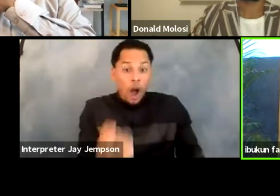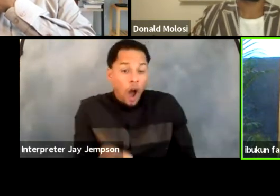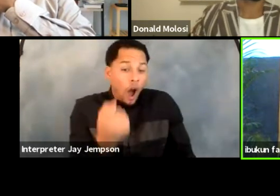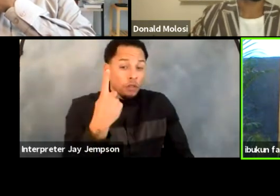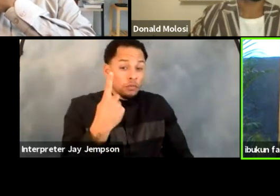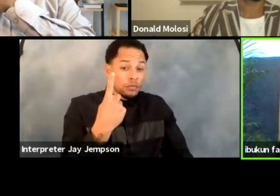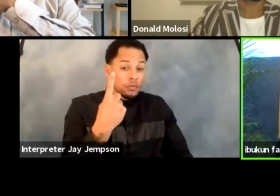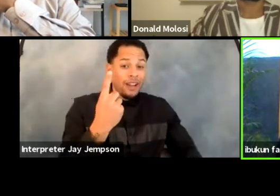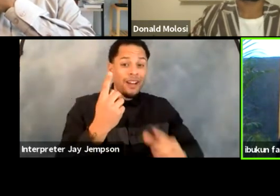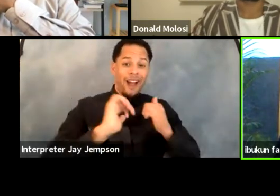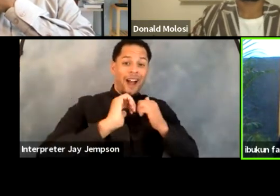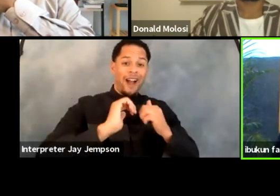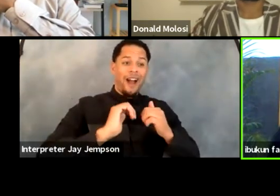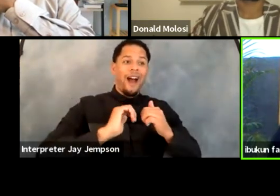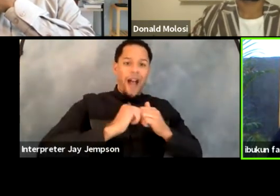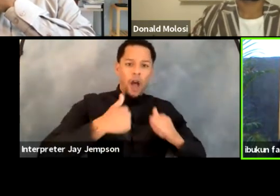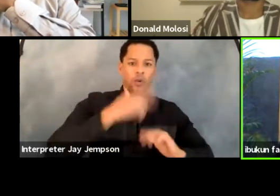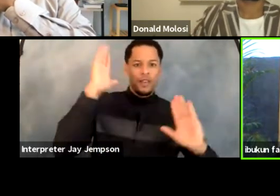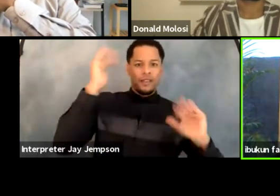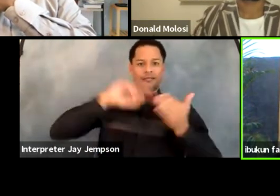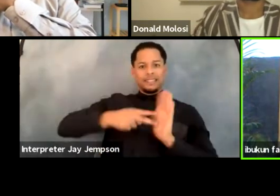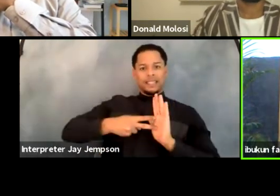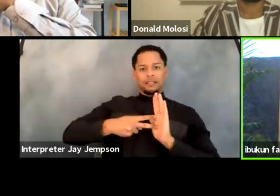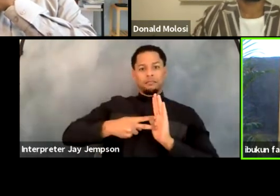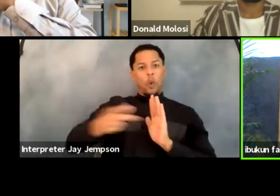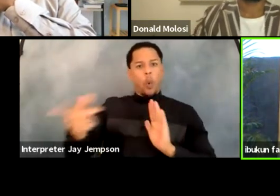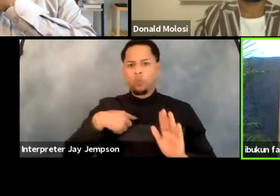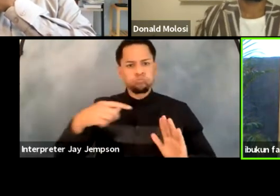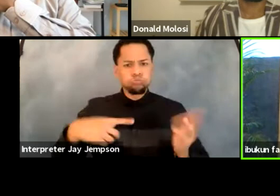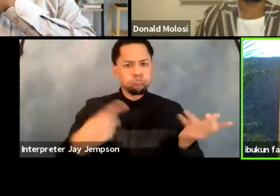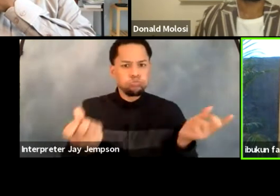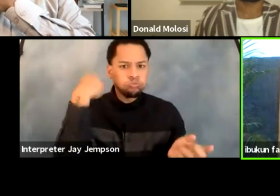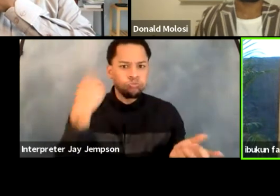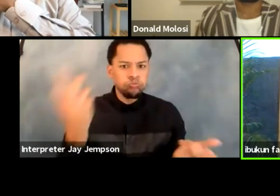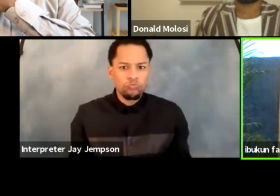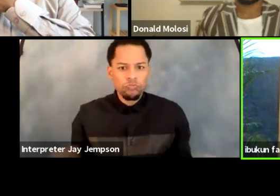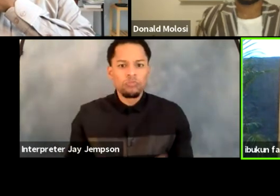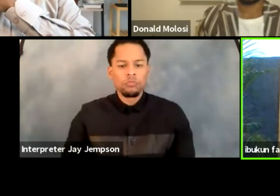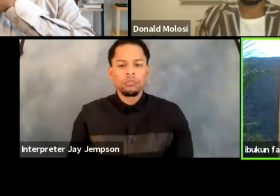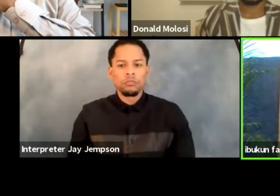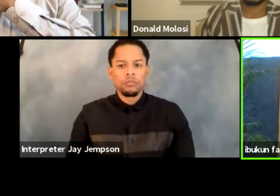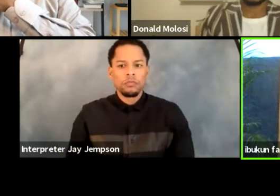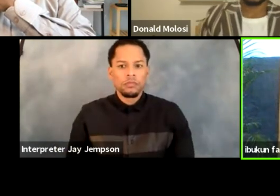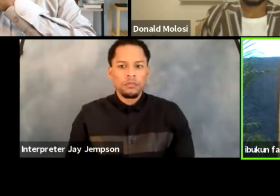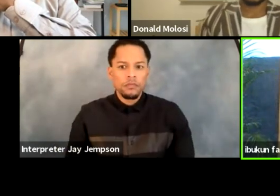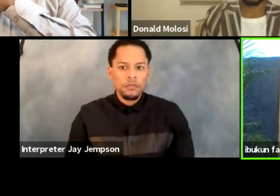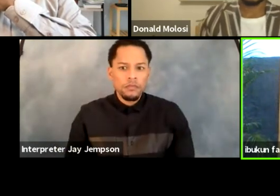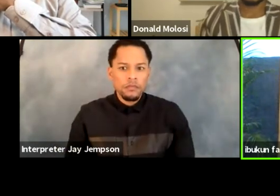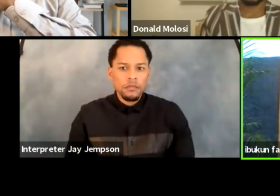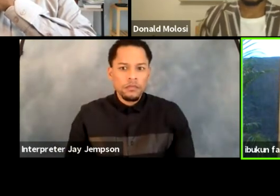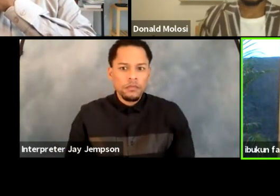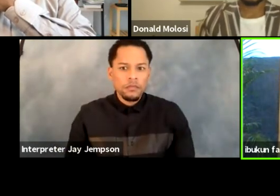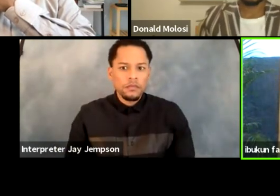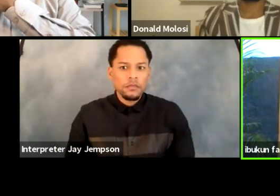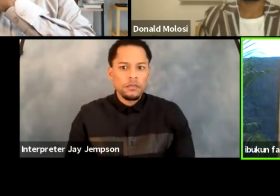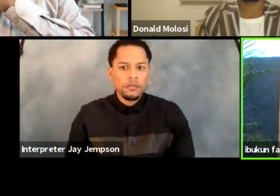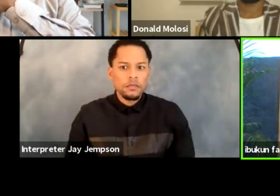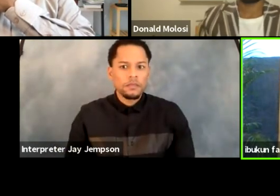I was the associate producer of Lagos Theatre Festival for 3 years. I think that was around 2016 to 2018. I was a producer of Lagos Theatre Festival